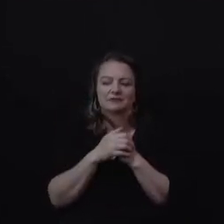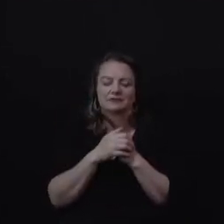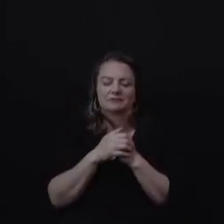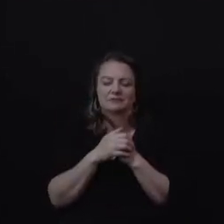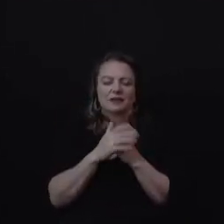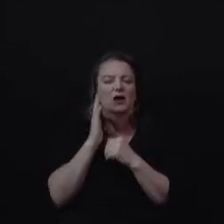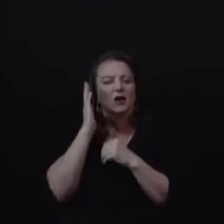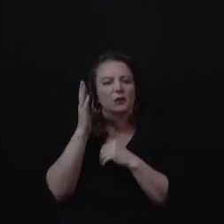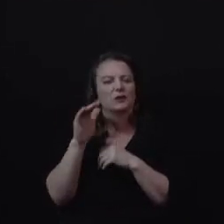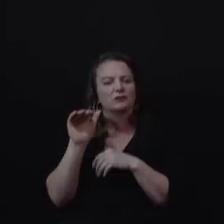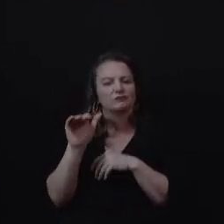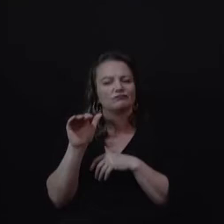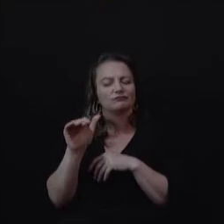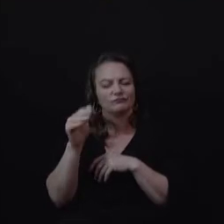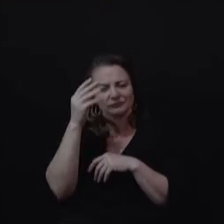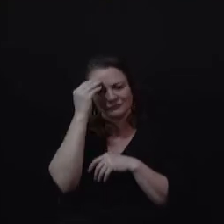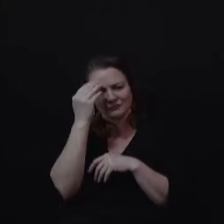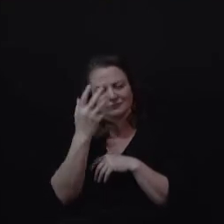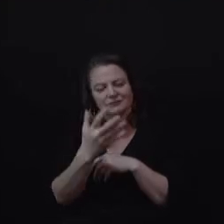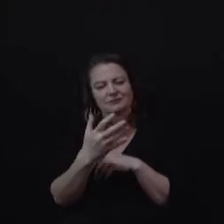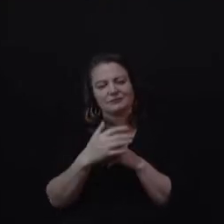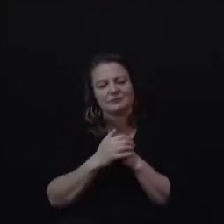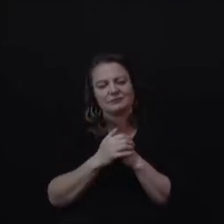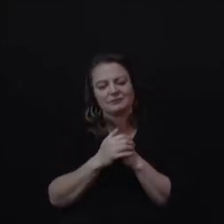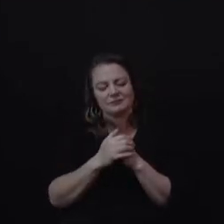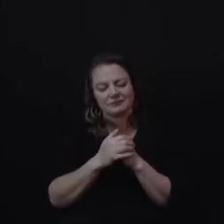would you remind us, Father, that